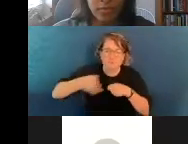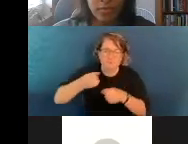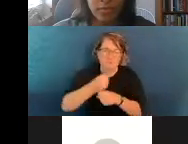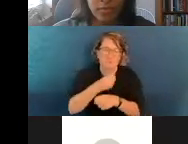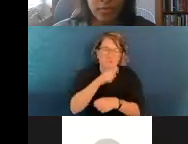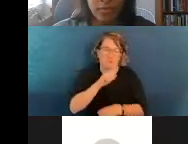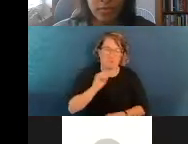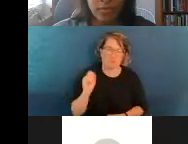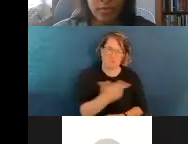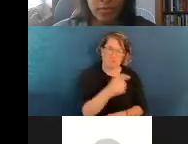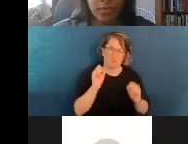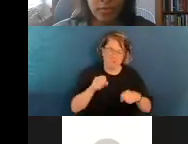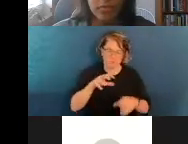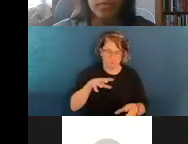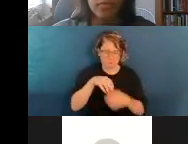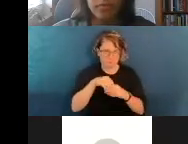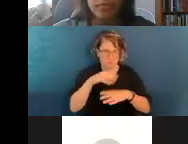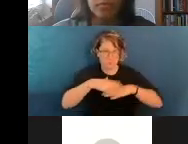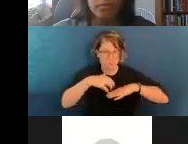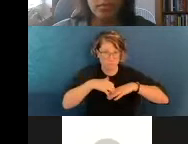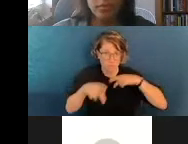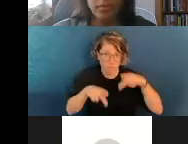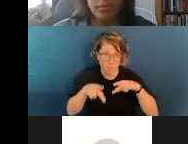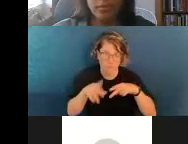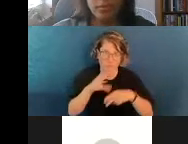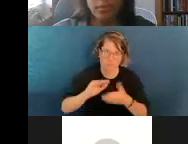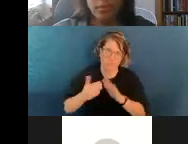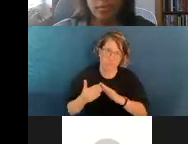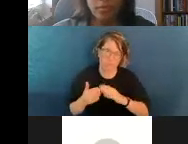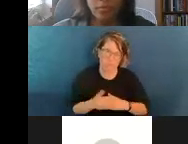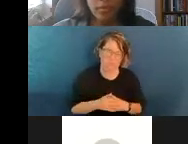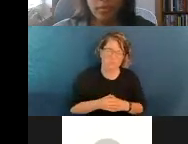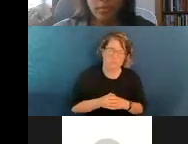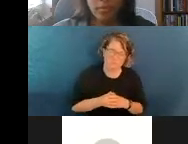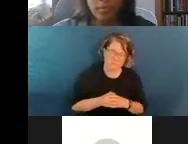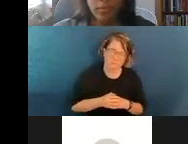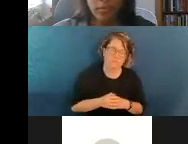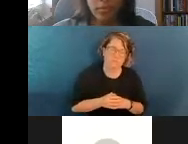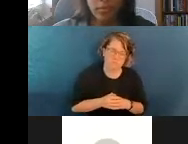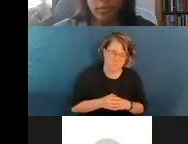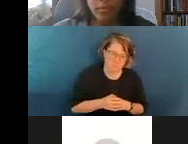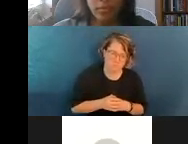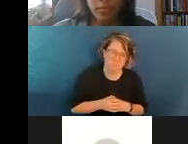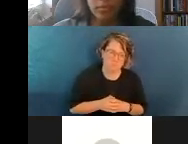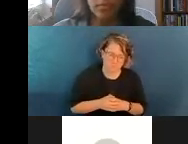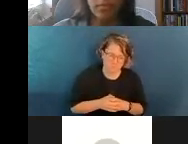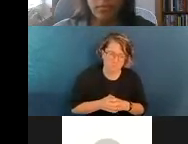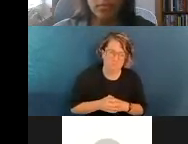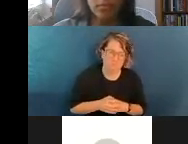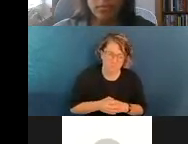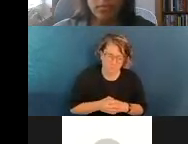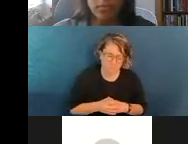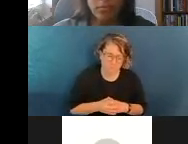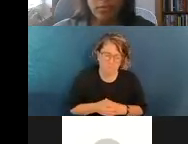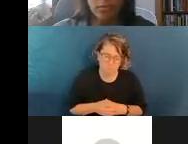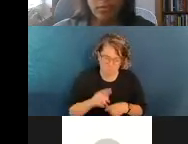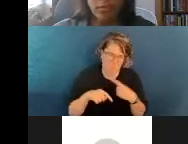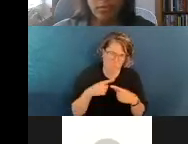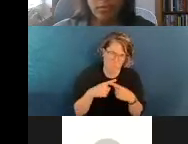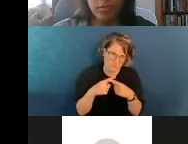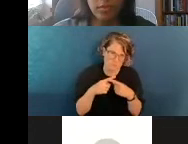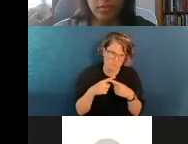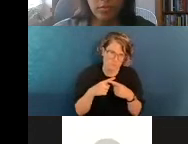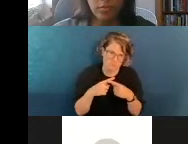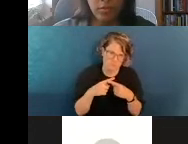of Indigenous peoples and communities in the development and implementation of healthcare initiatives.